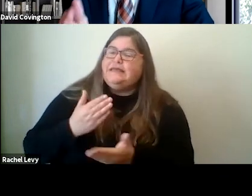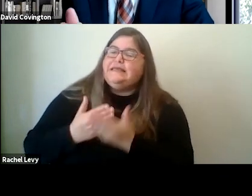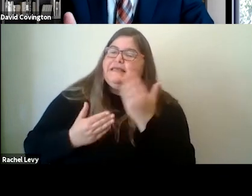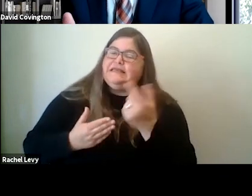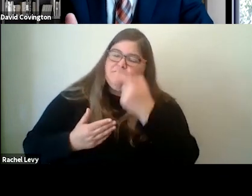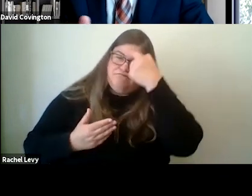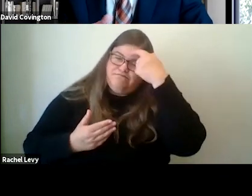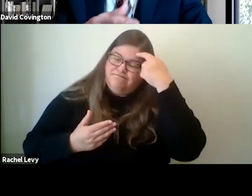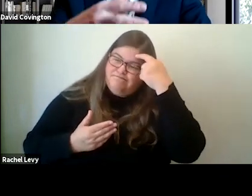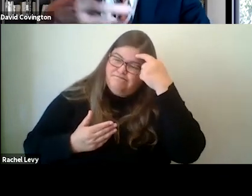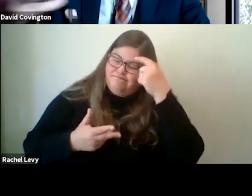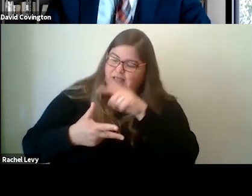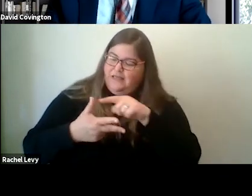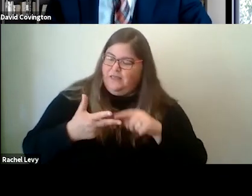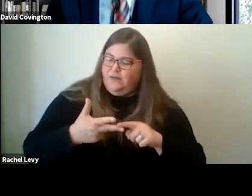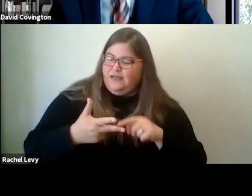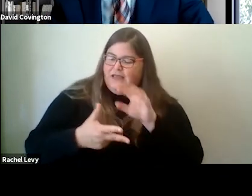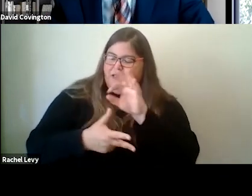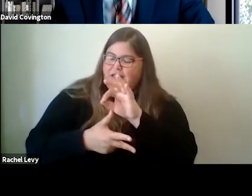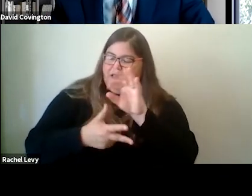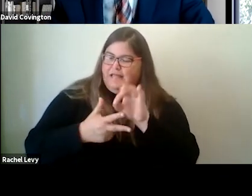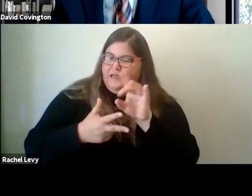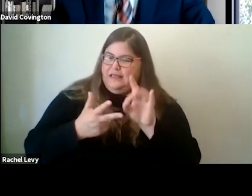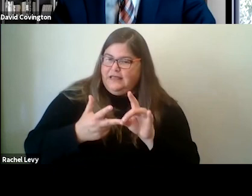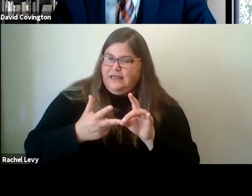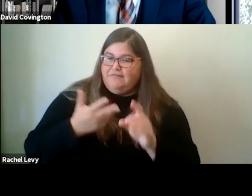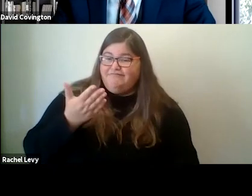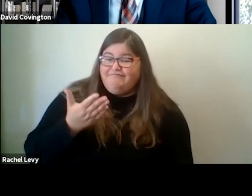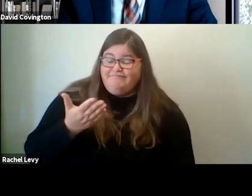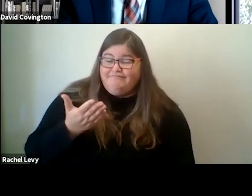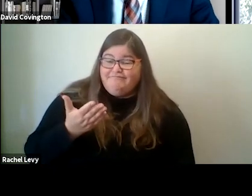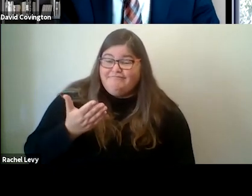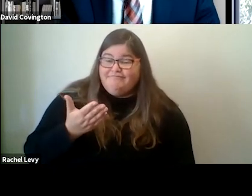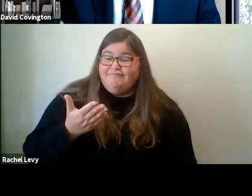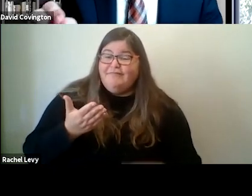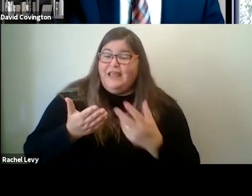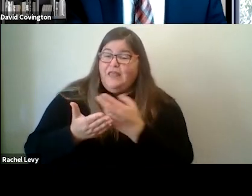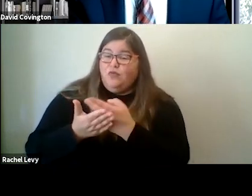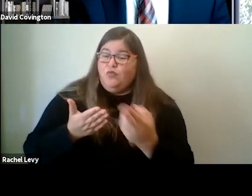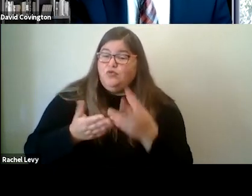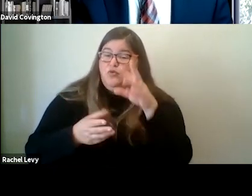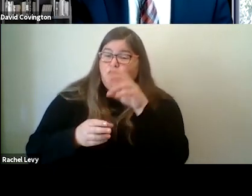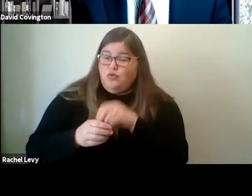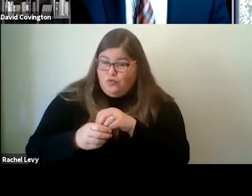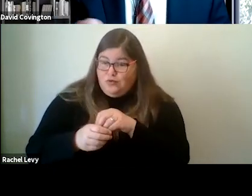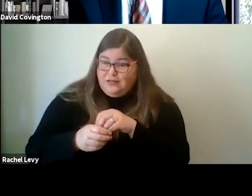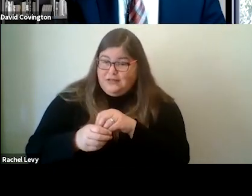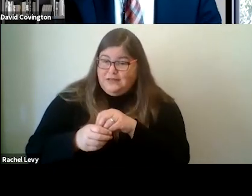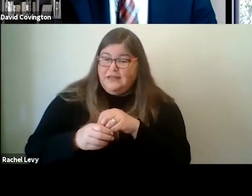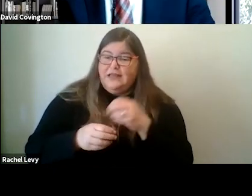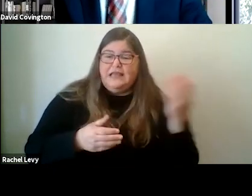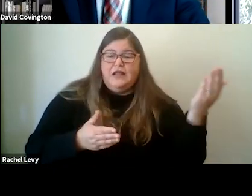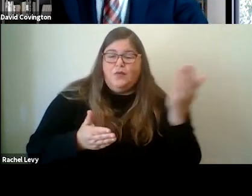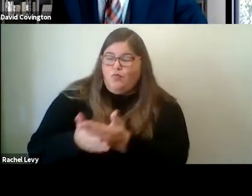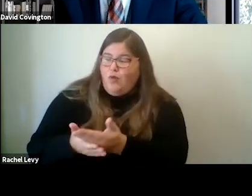remember 3-digit number that is readily accessible, that has resources that can be on the scene for the vast